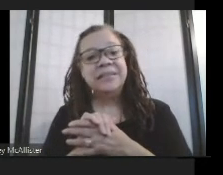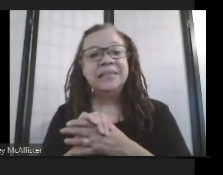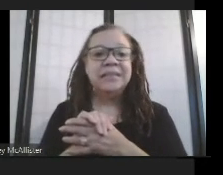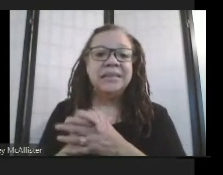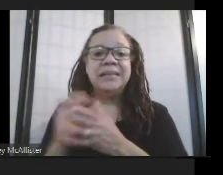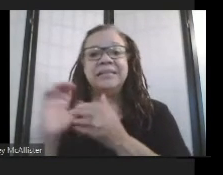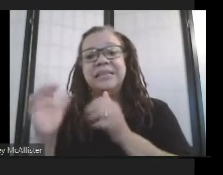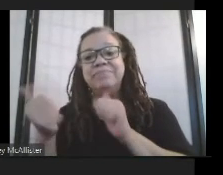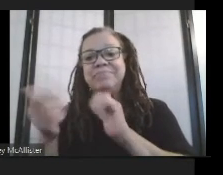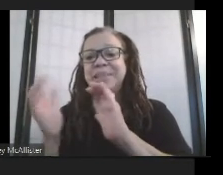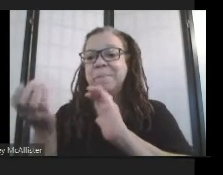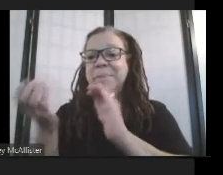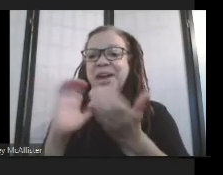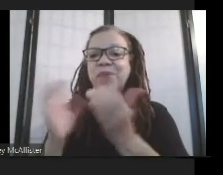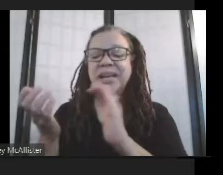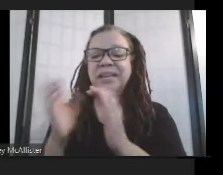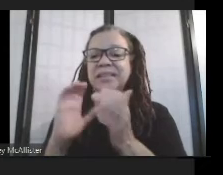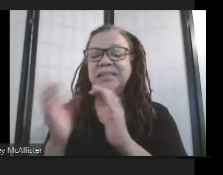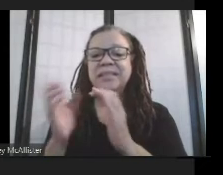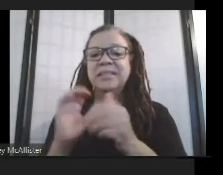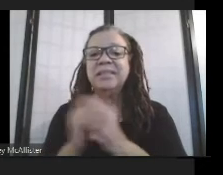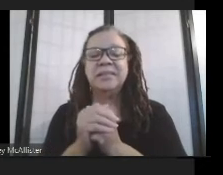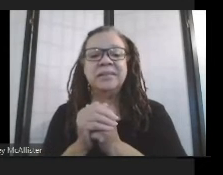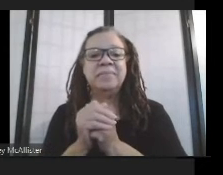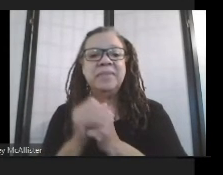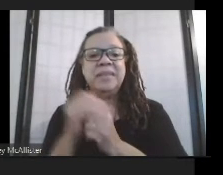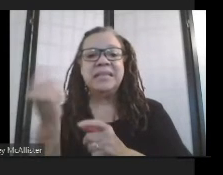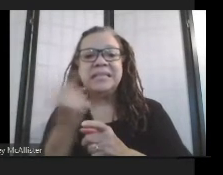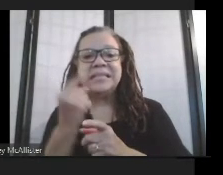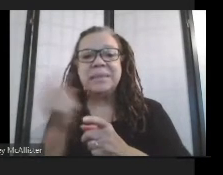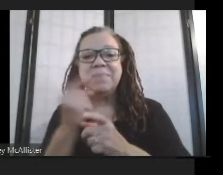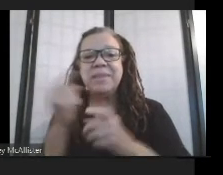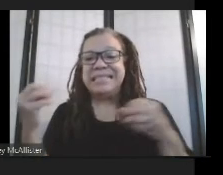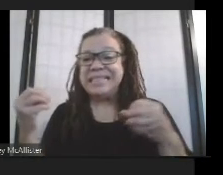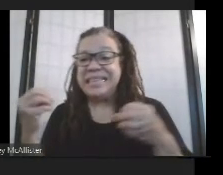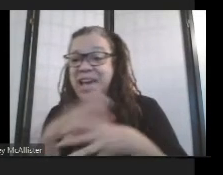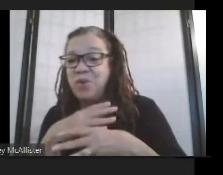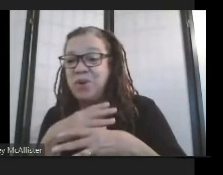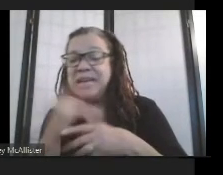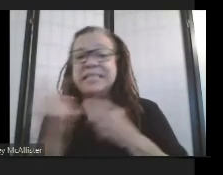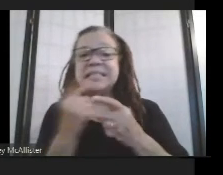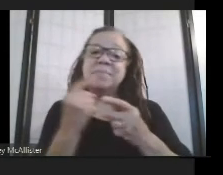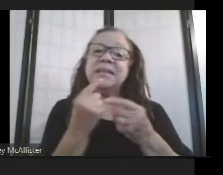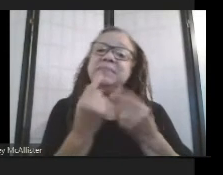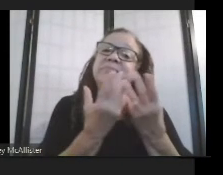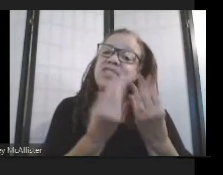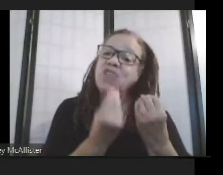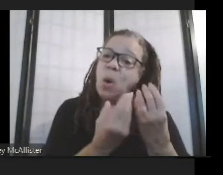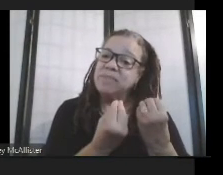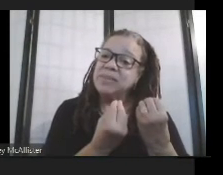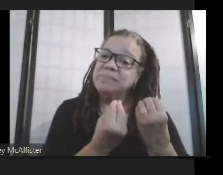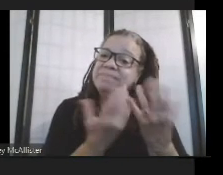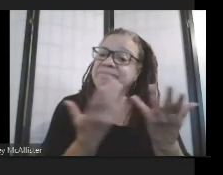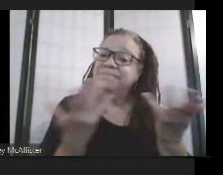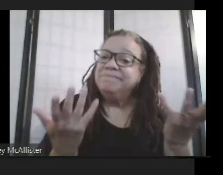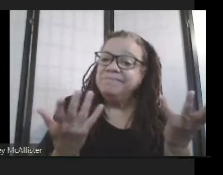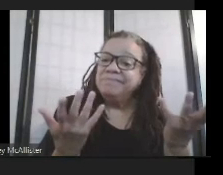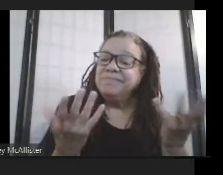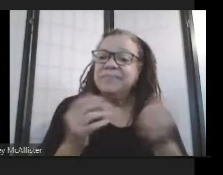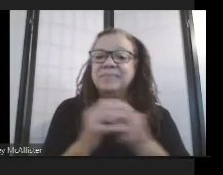that it's a contrast between something slightly menacing and something just kind